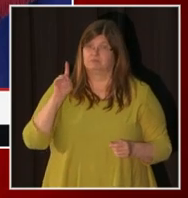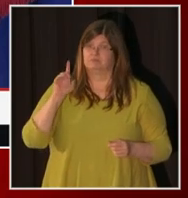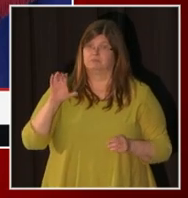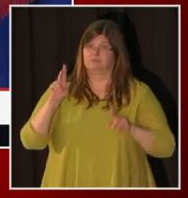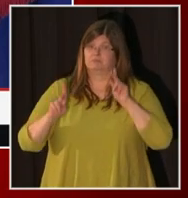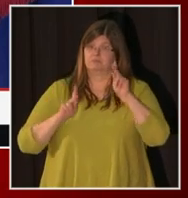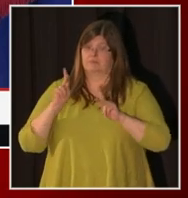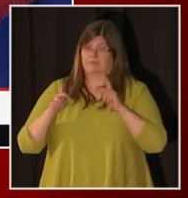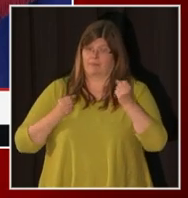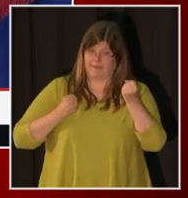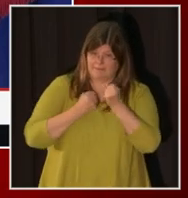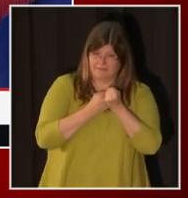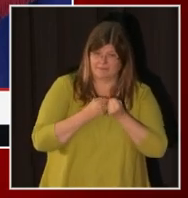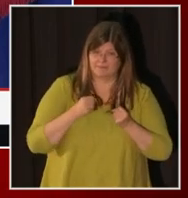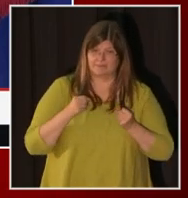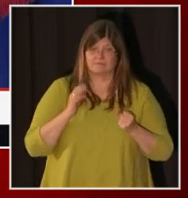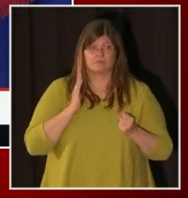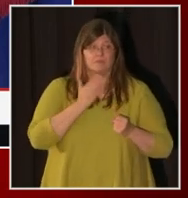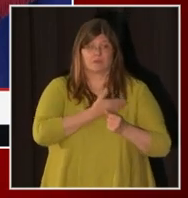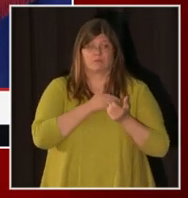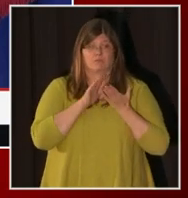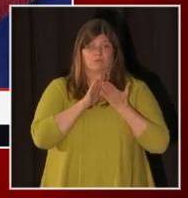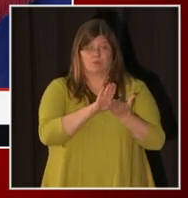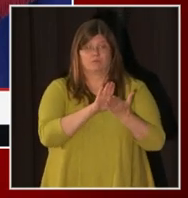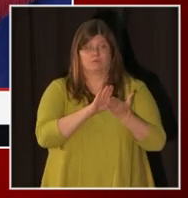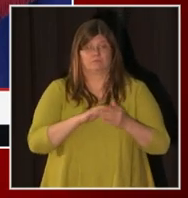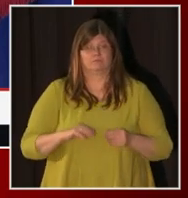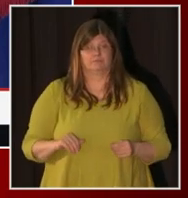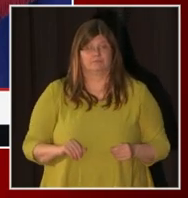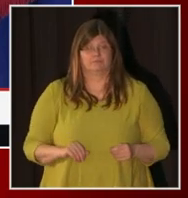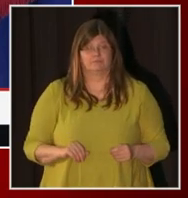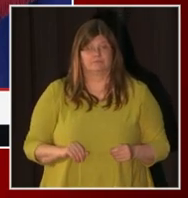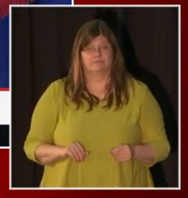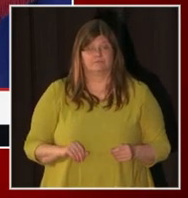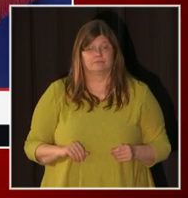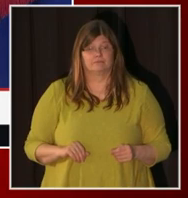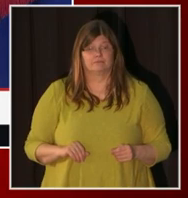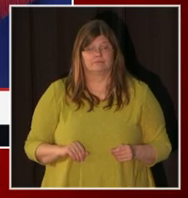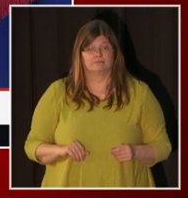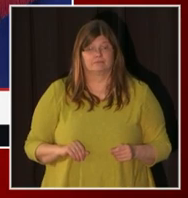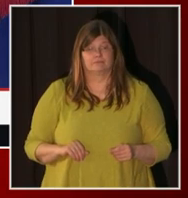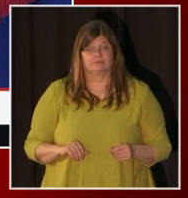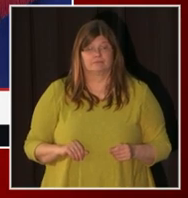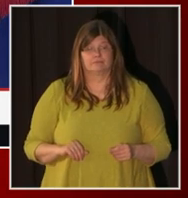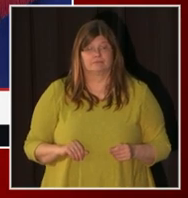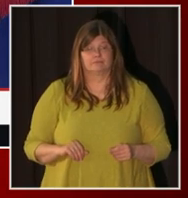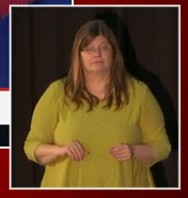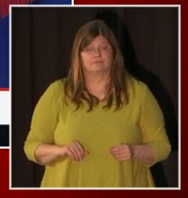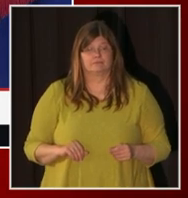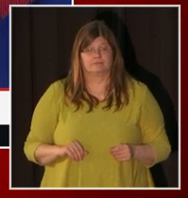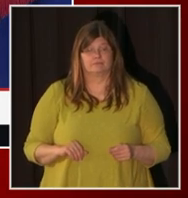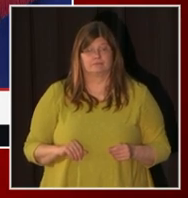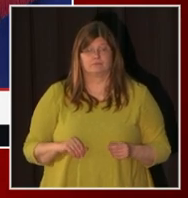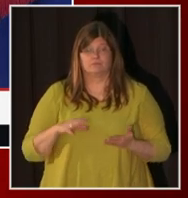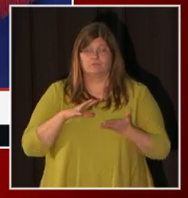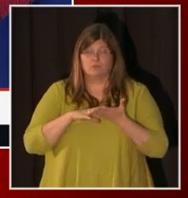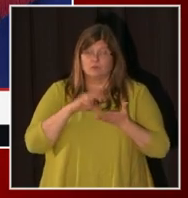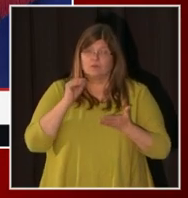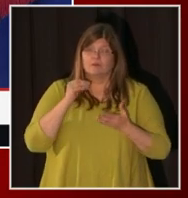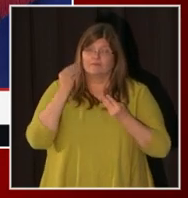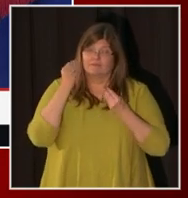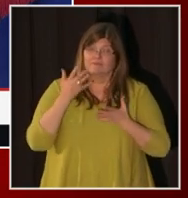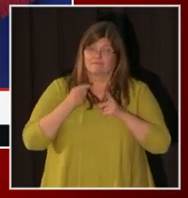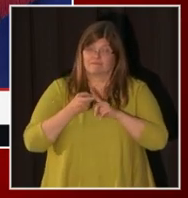our approach to taking in information from our medical and science